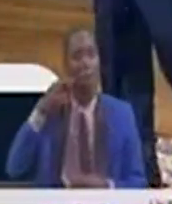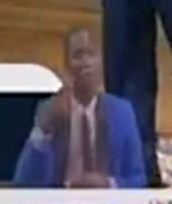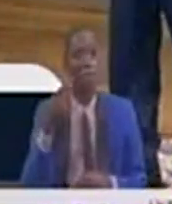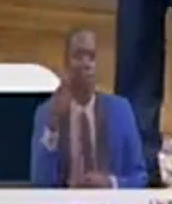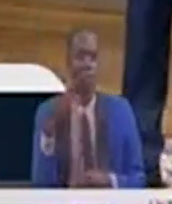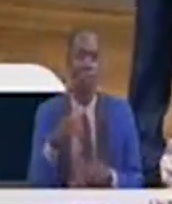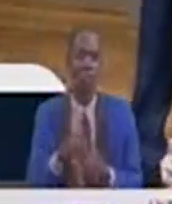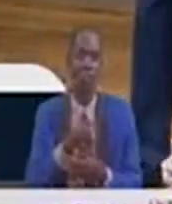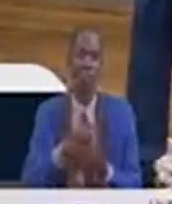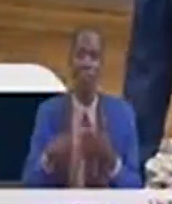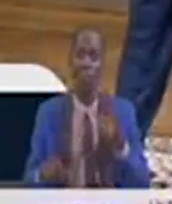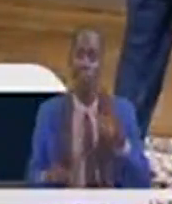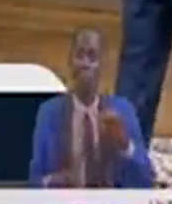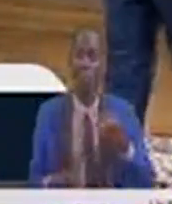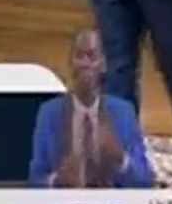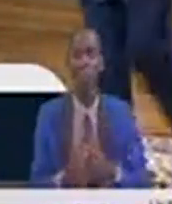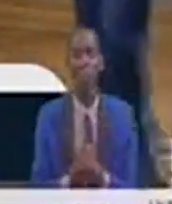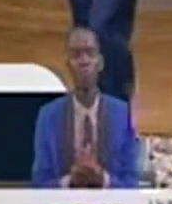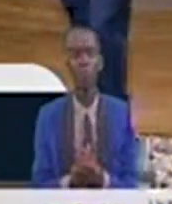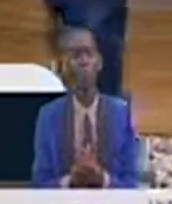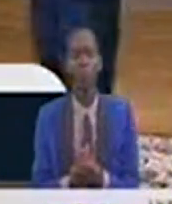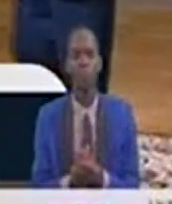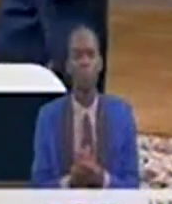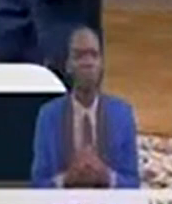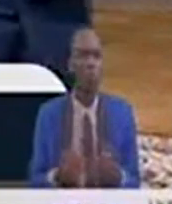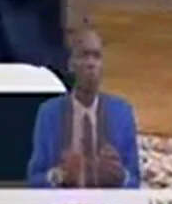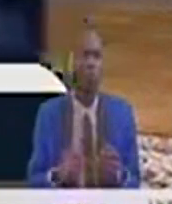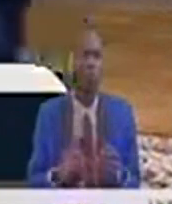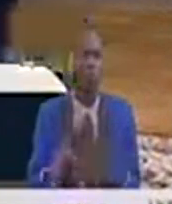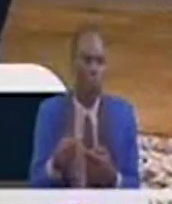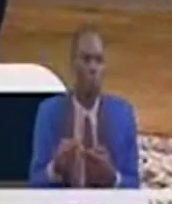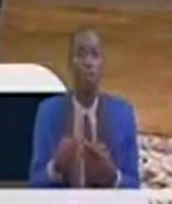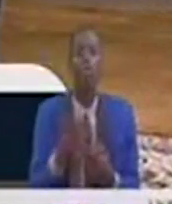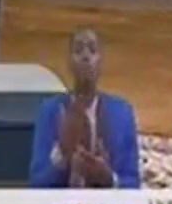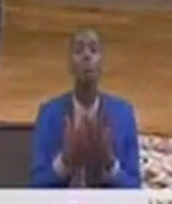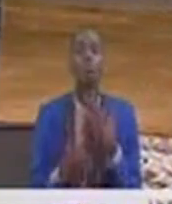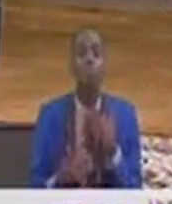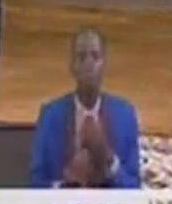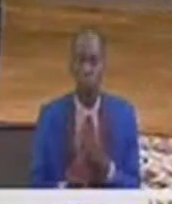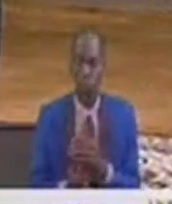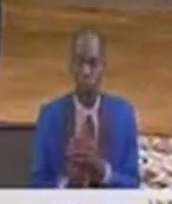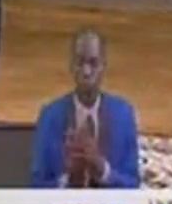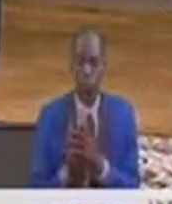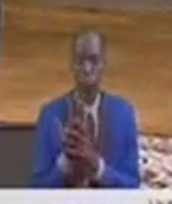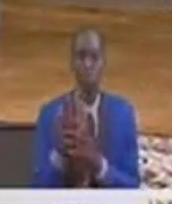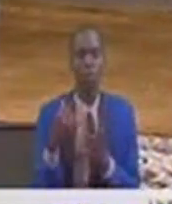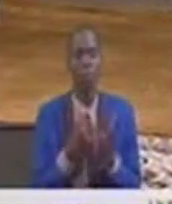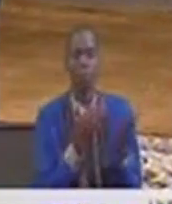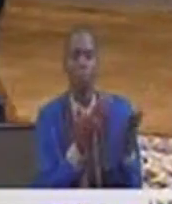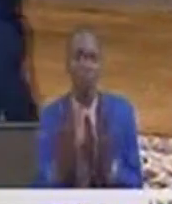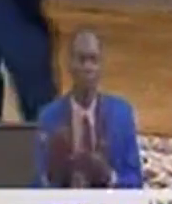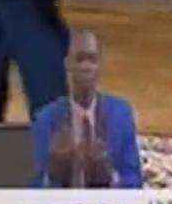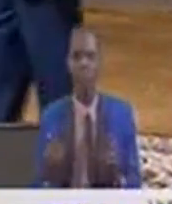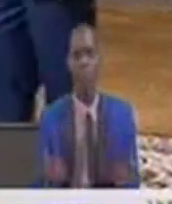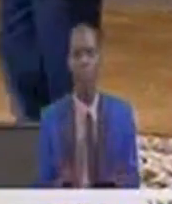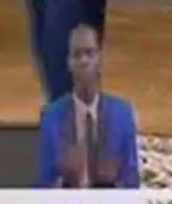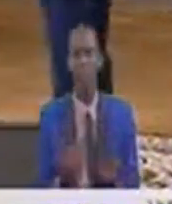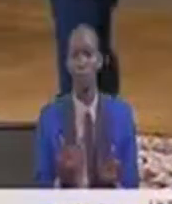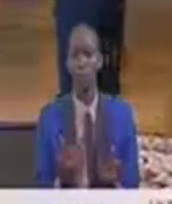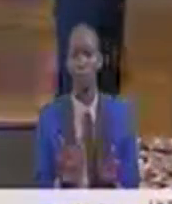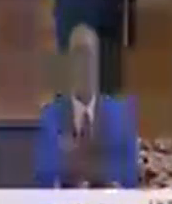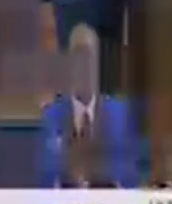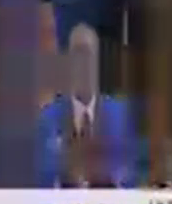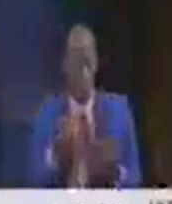In verse 15 it says, then when lust has conceived, it bringeth forth sin, and